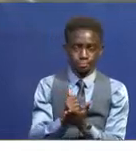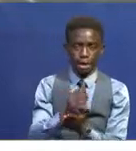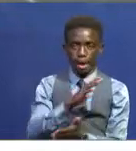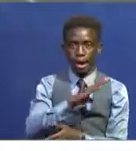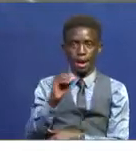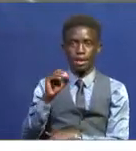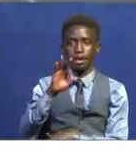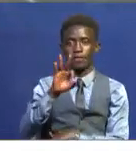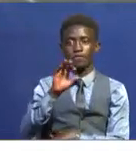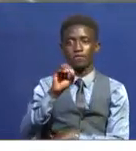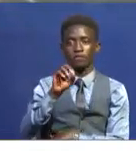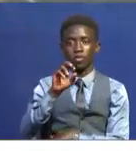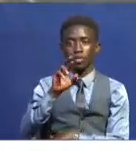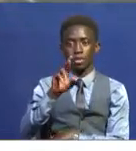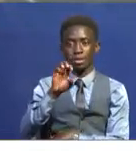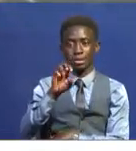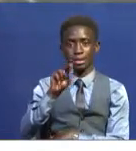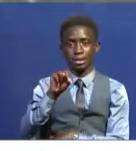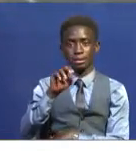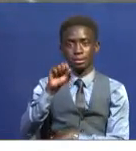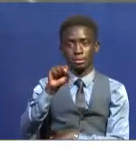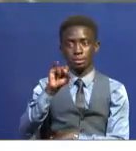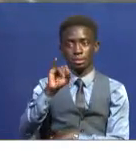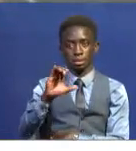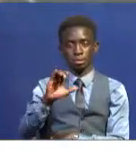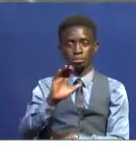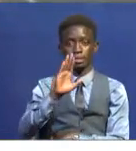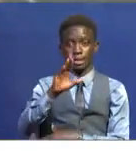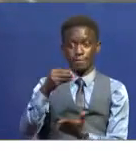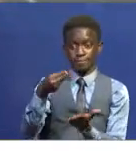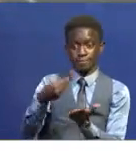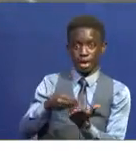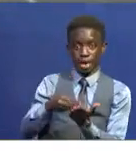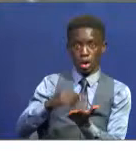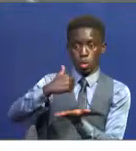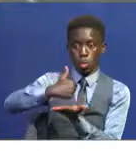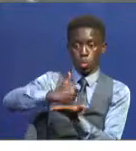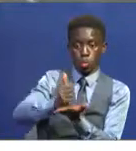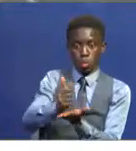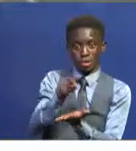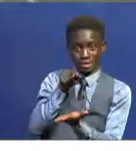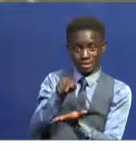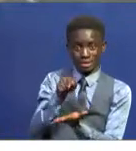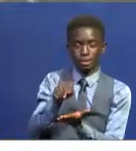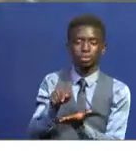Well, financial audits also provide